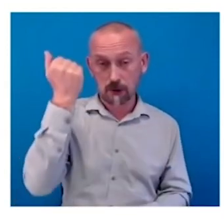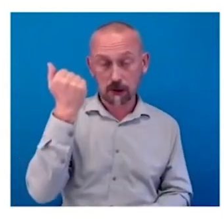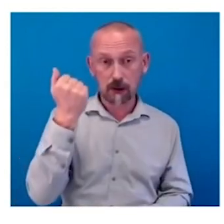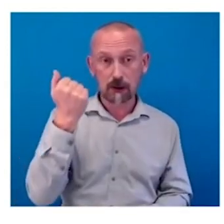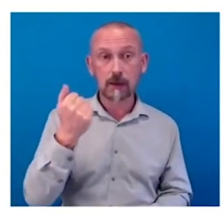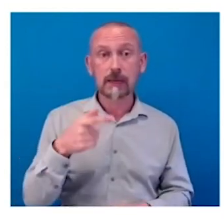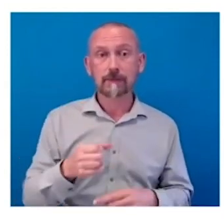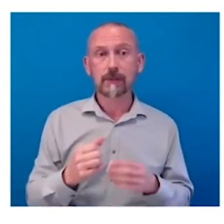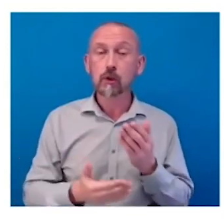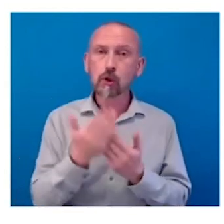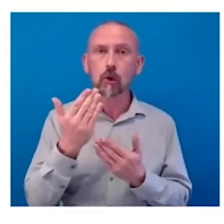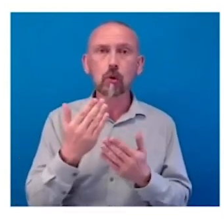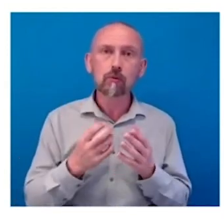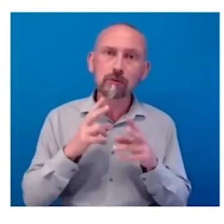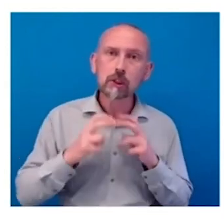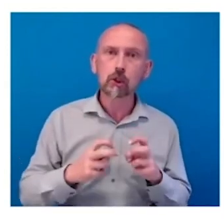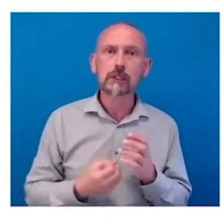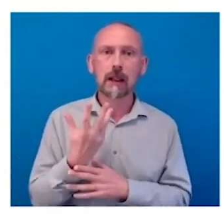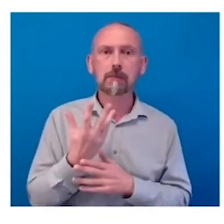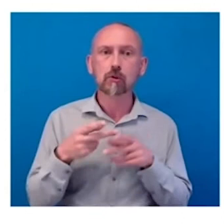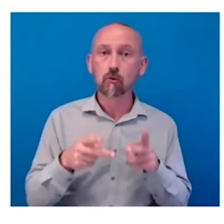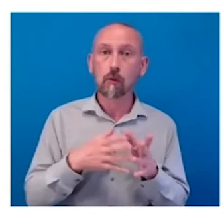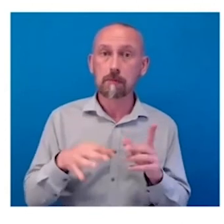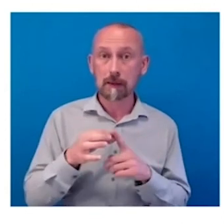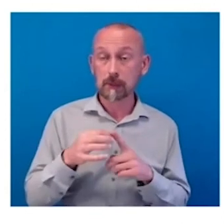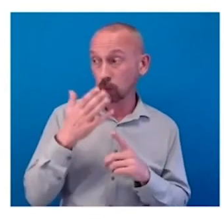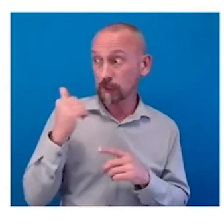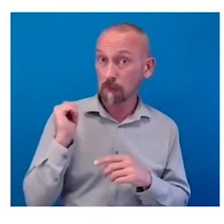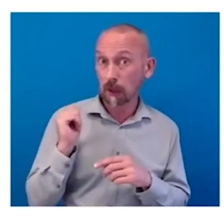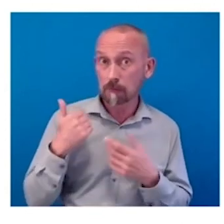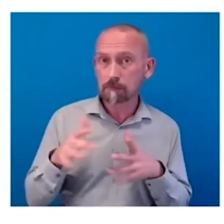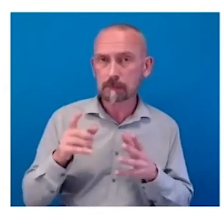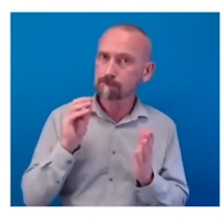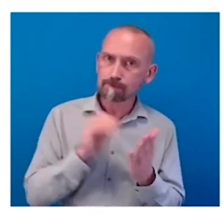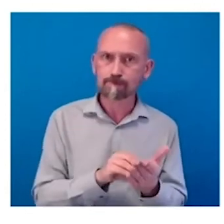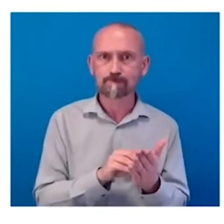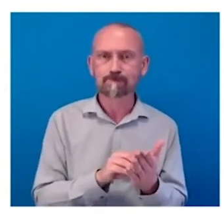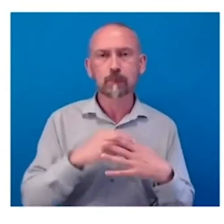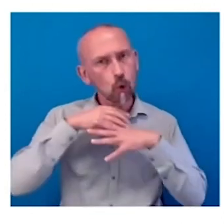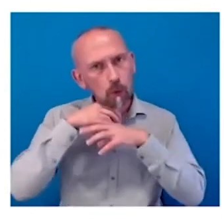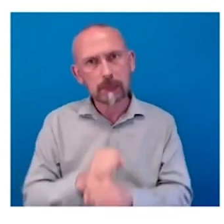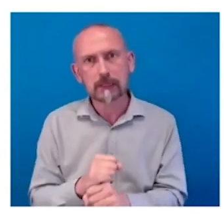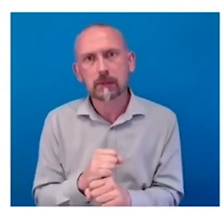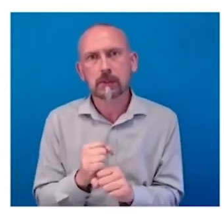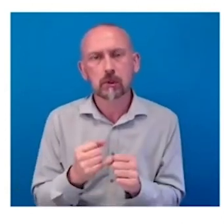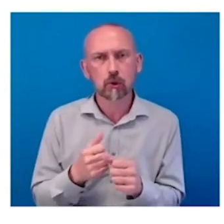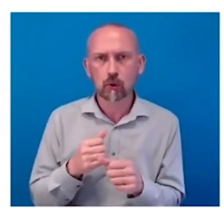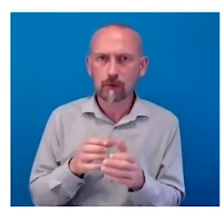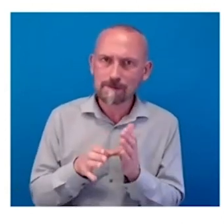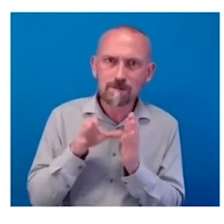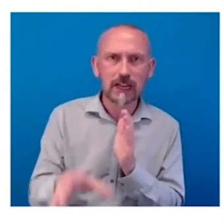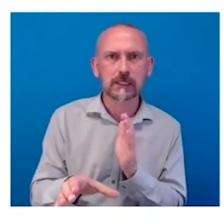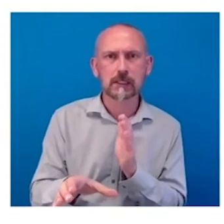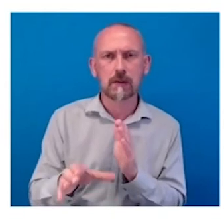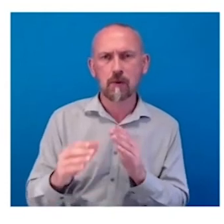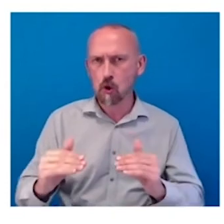roadmap specifically mentioned that they were committed to investing in world-class assistive technology. So it's